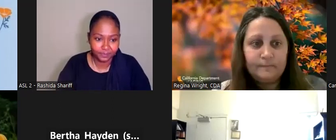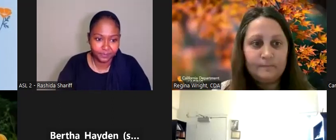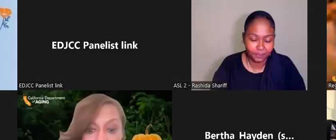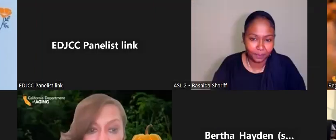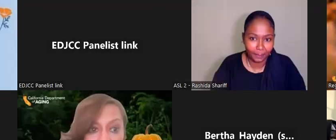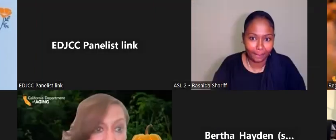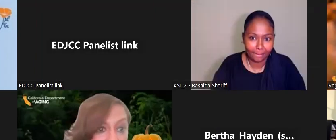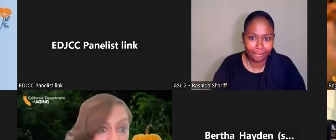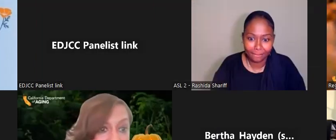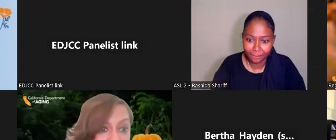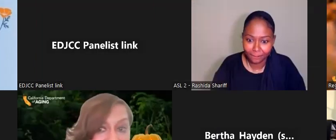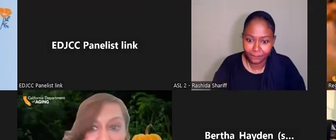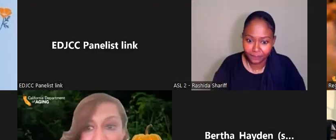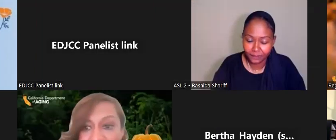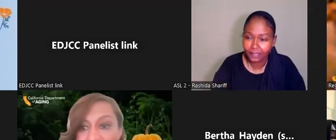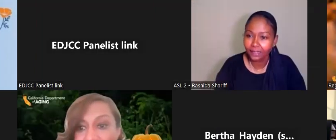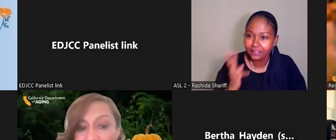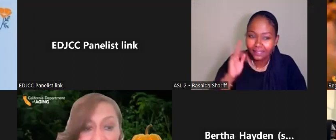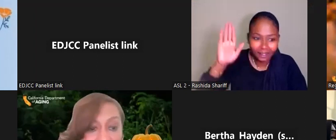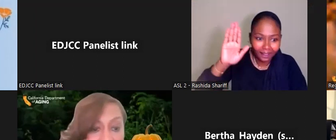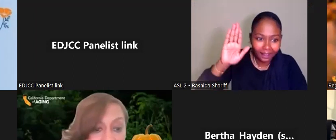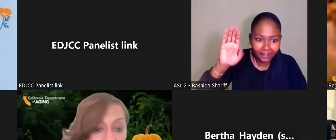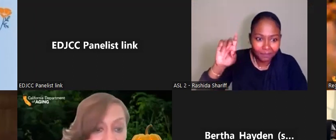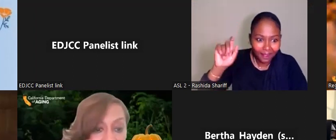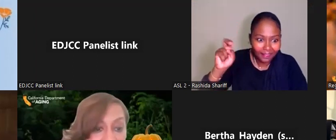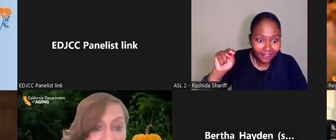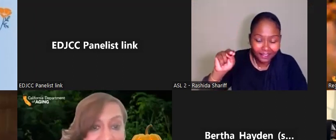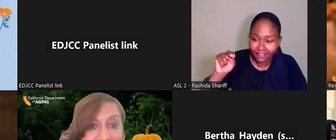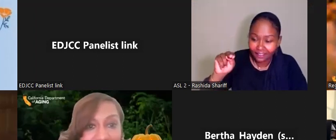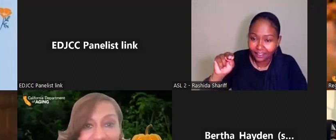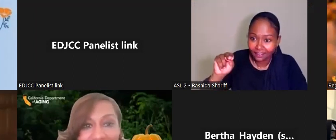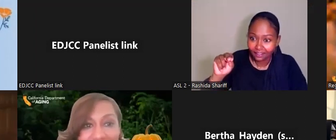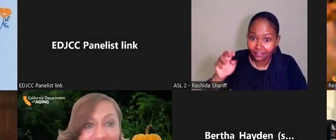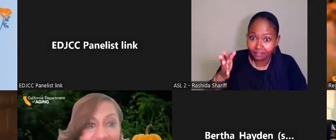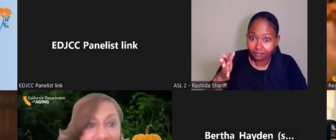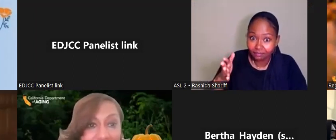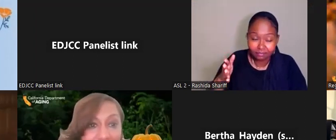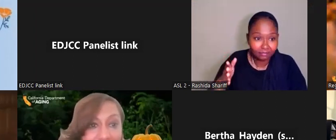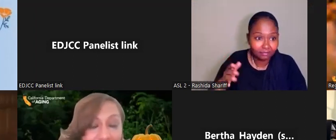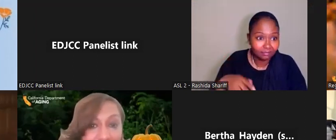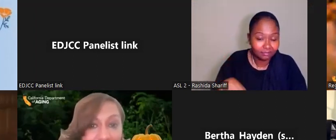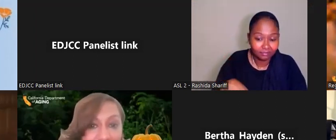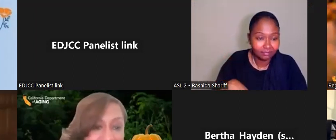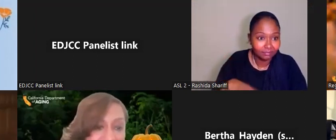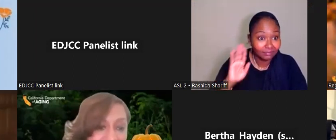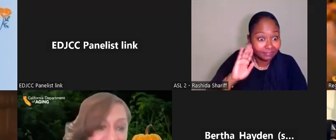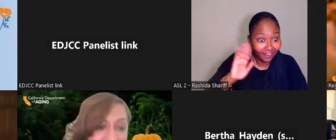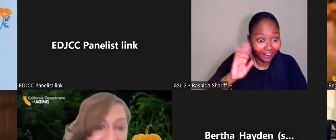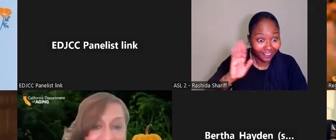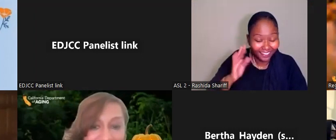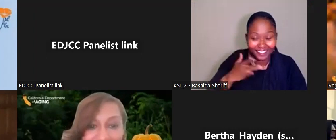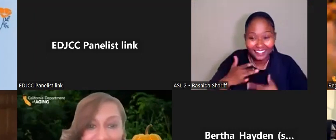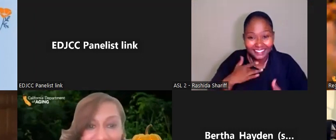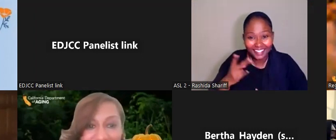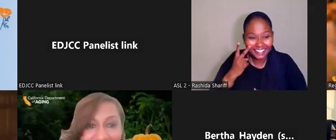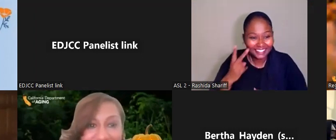I see a hand up. Ellen has a question. Regina. Regina, Hi, Ellen. hi, it's so exciting to see a